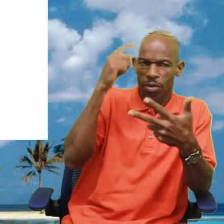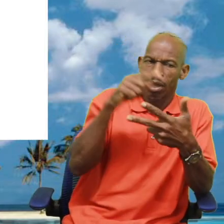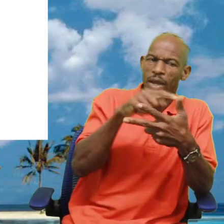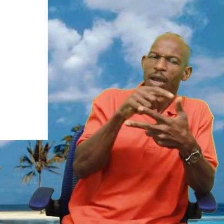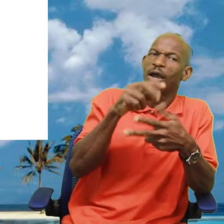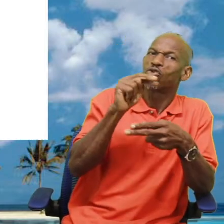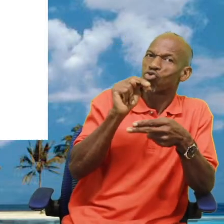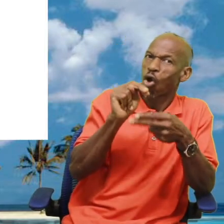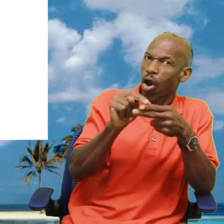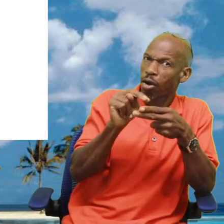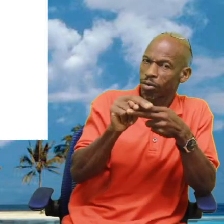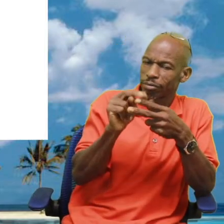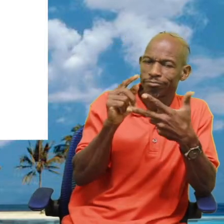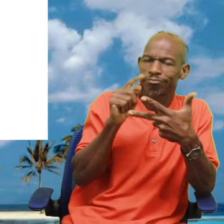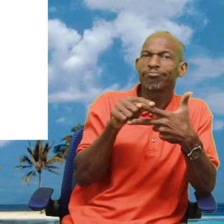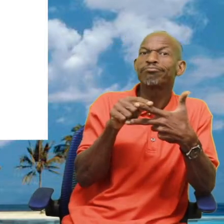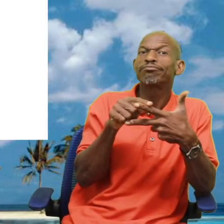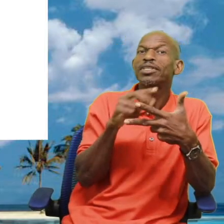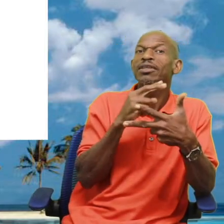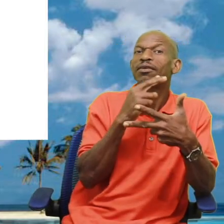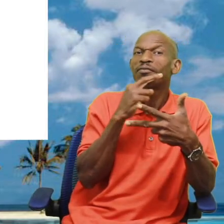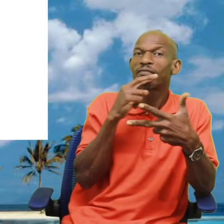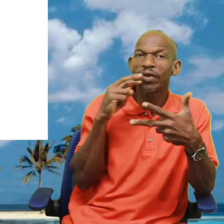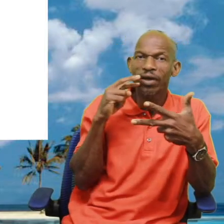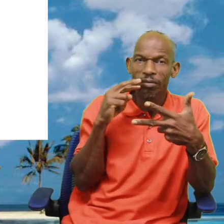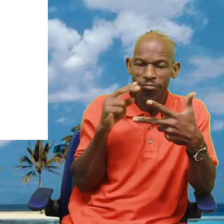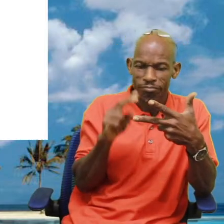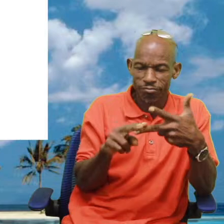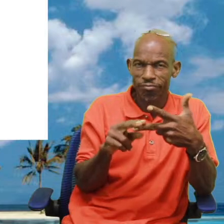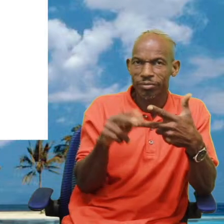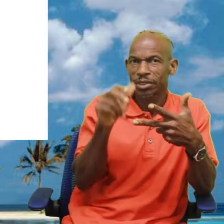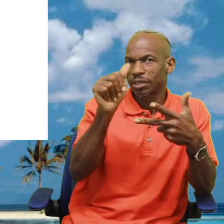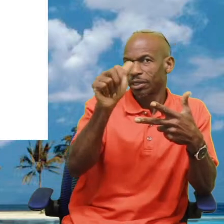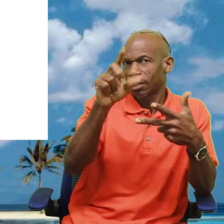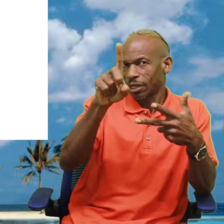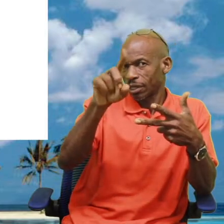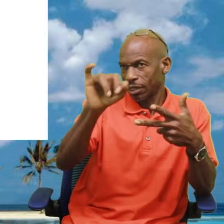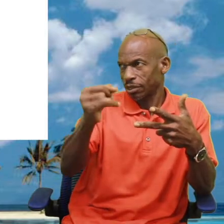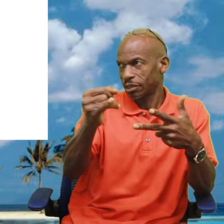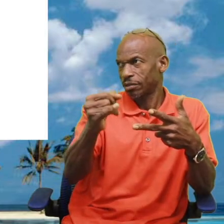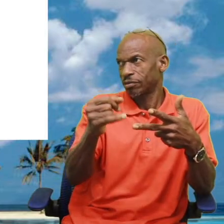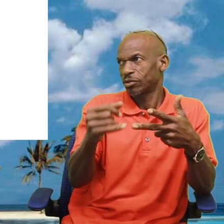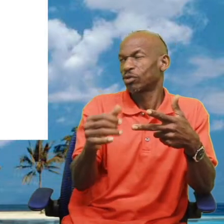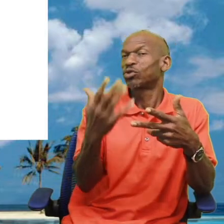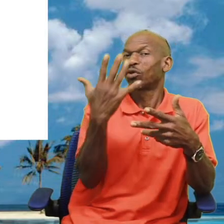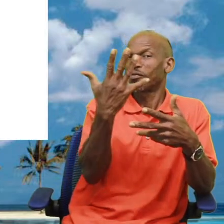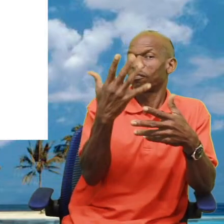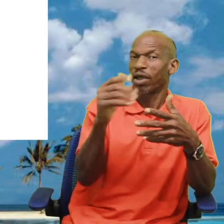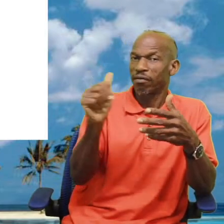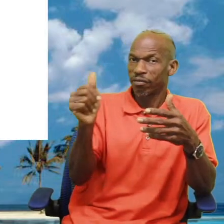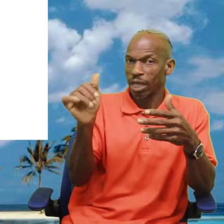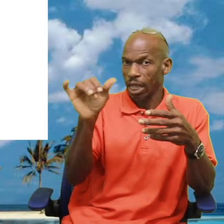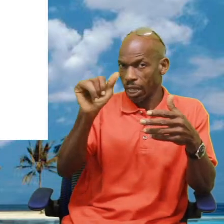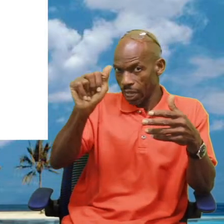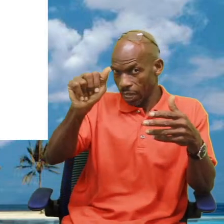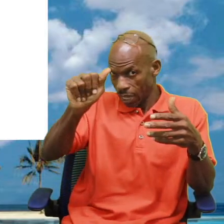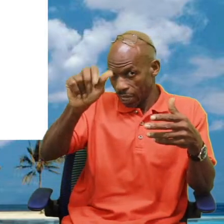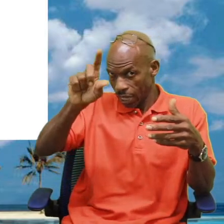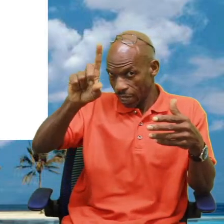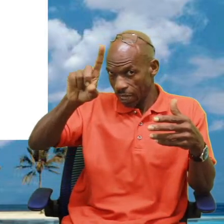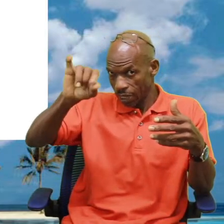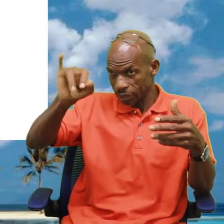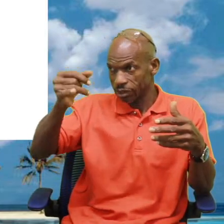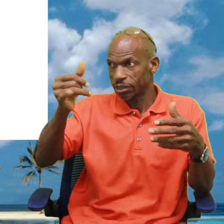with the dog. So we're doing number 1. We have 1, 2, 3, 4, 5 adjectives. So we can write same